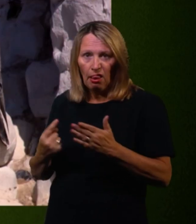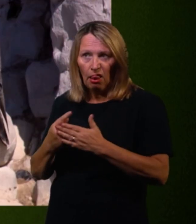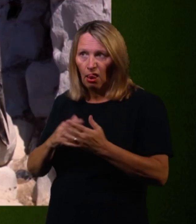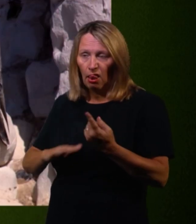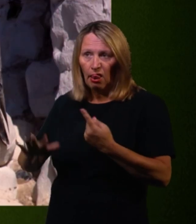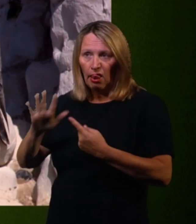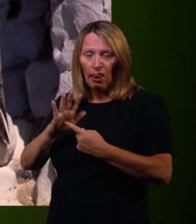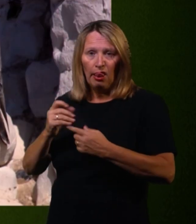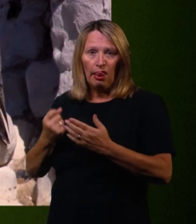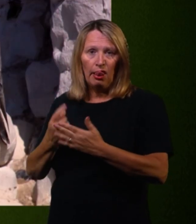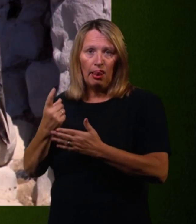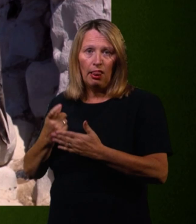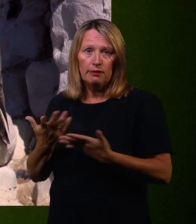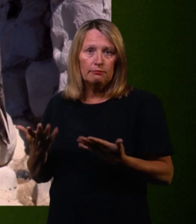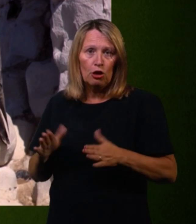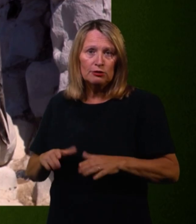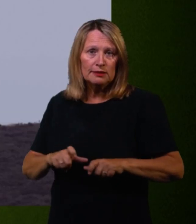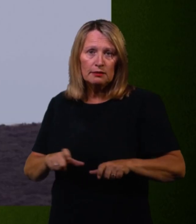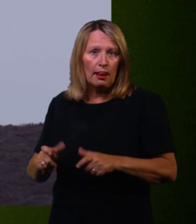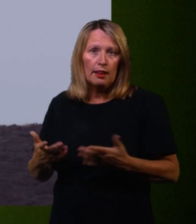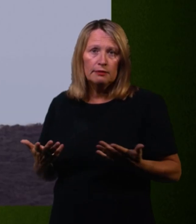the country.